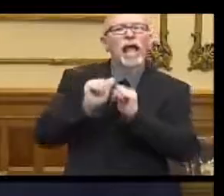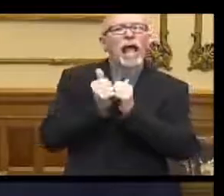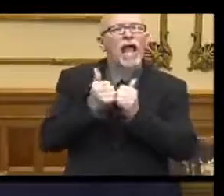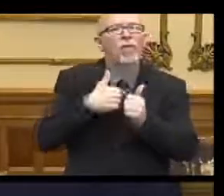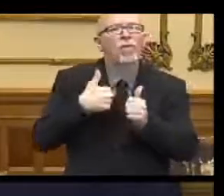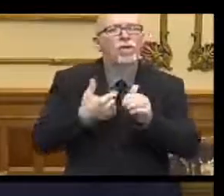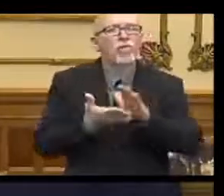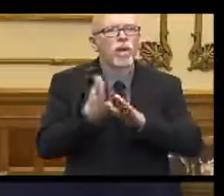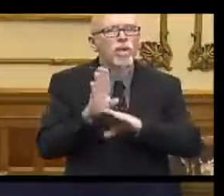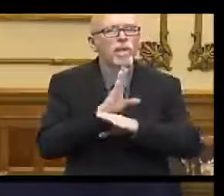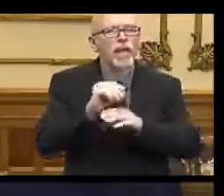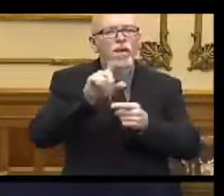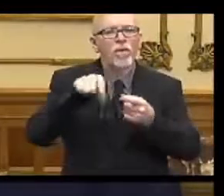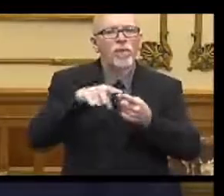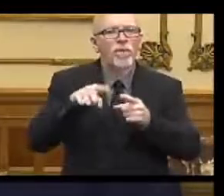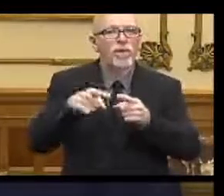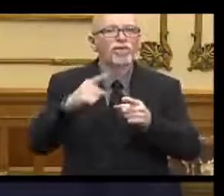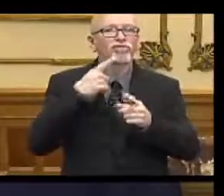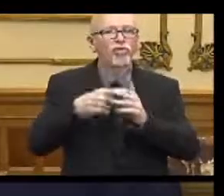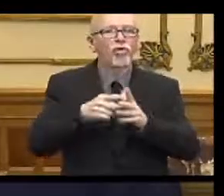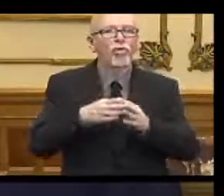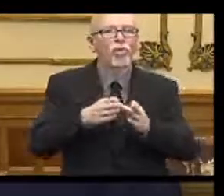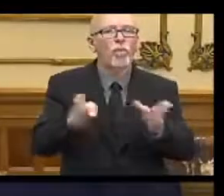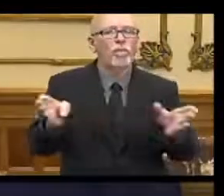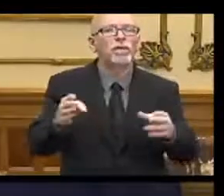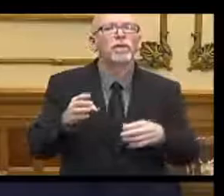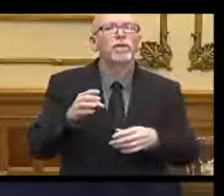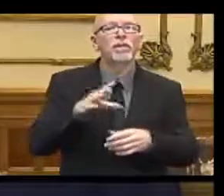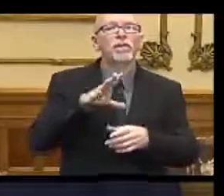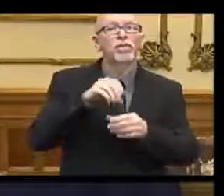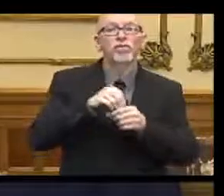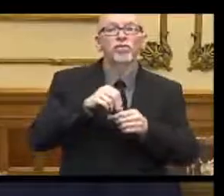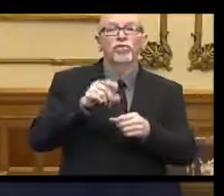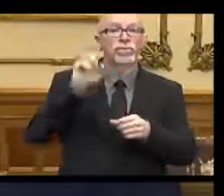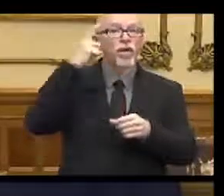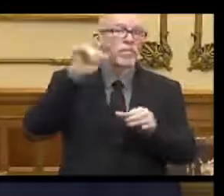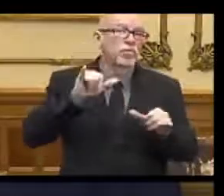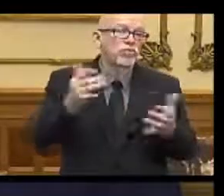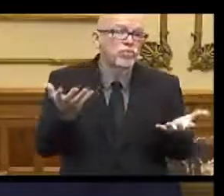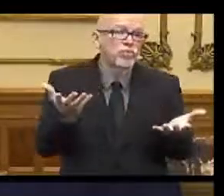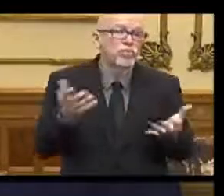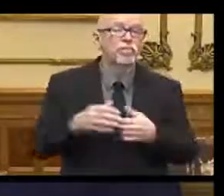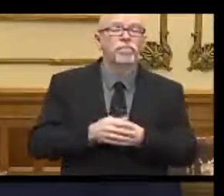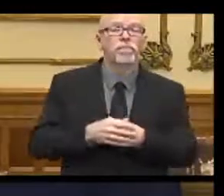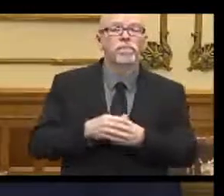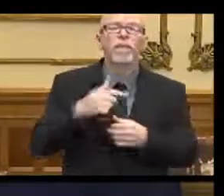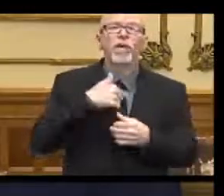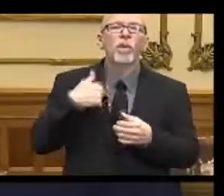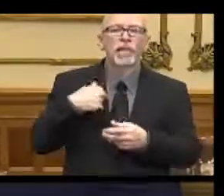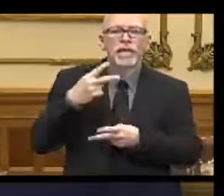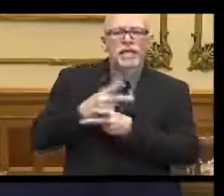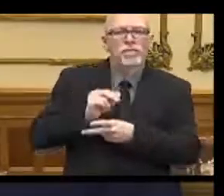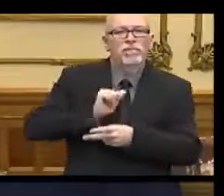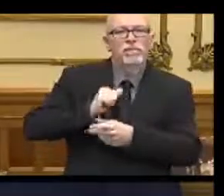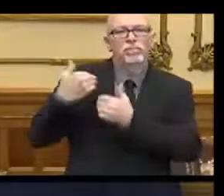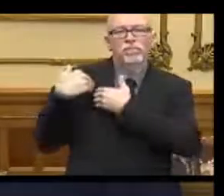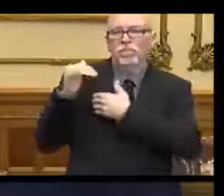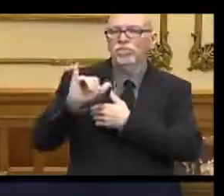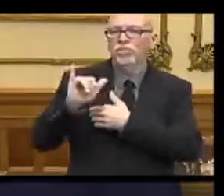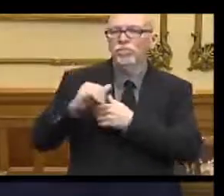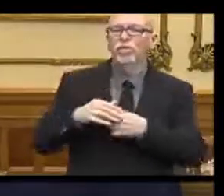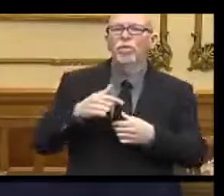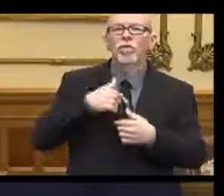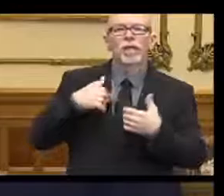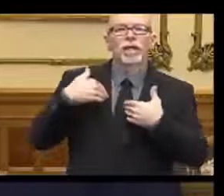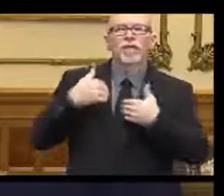and when as they come online, including your own state government. And so we're holding ourselves accountable to this as well, and we've